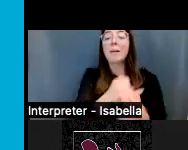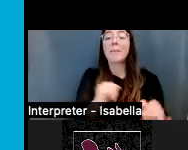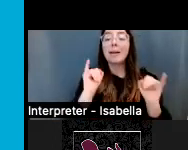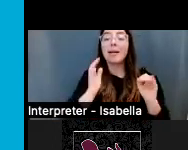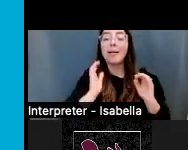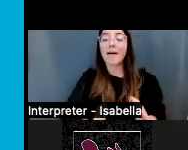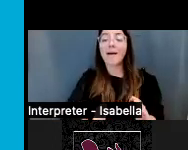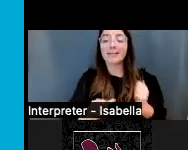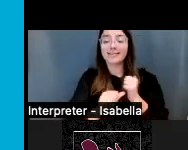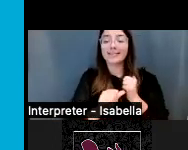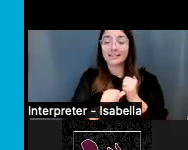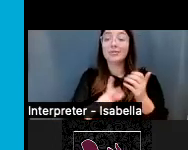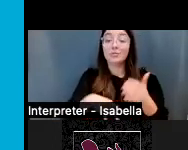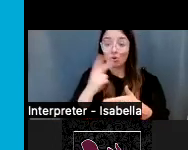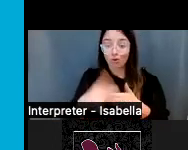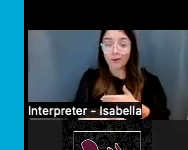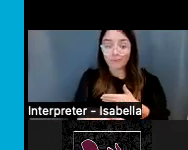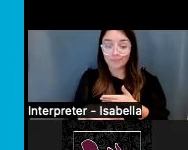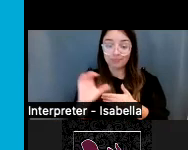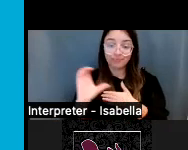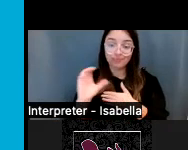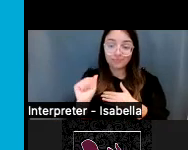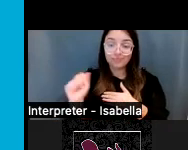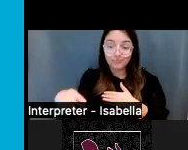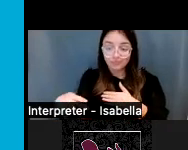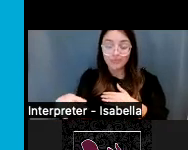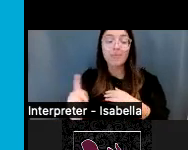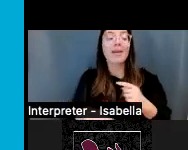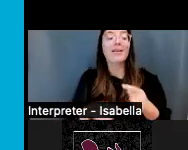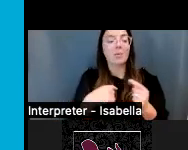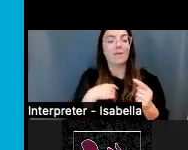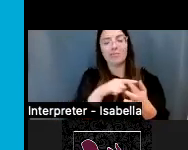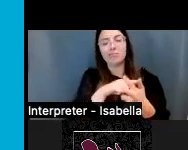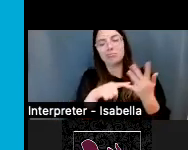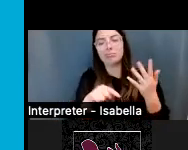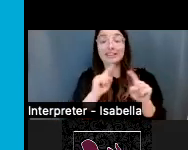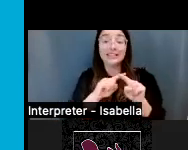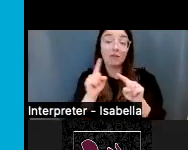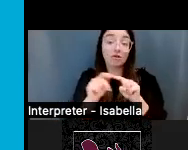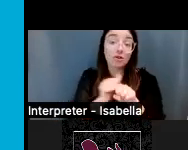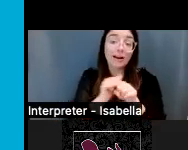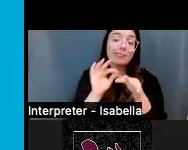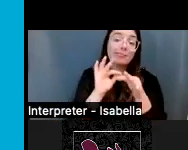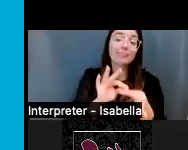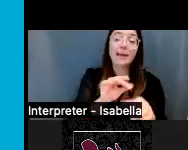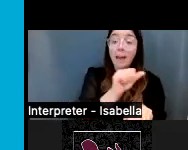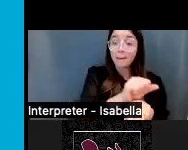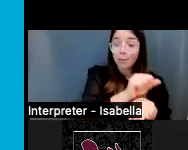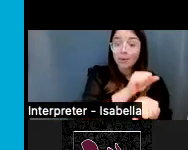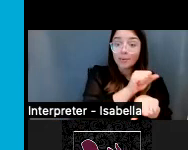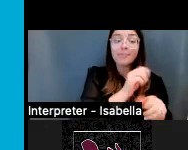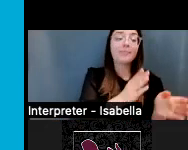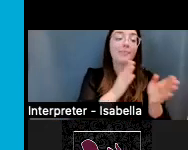Program. And then we've done different substantive trainings about areas that are relevant to employment, as well